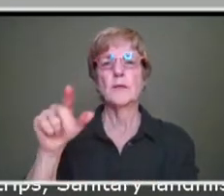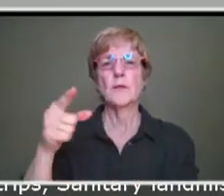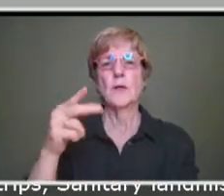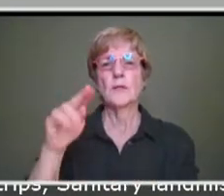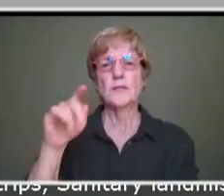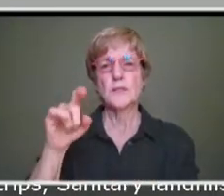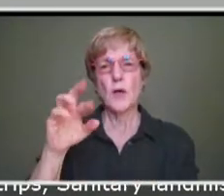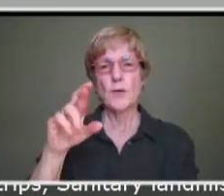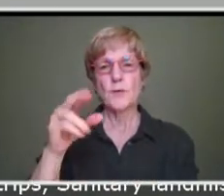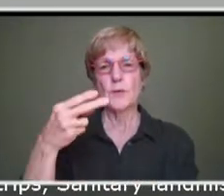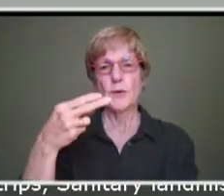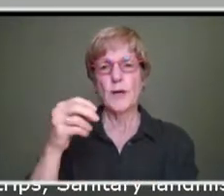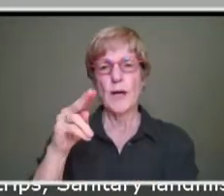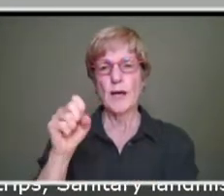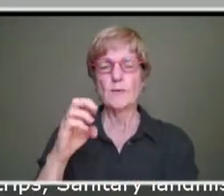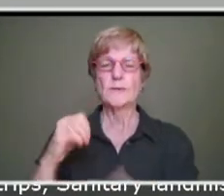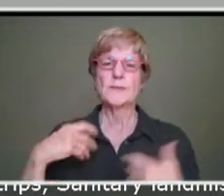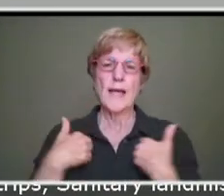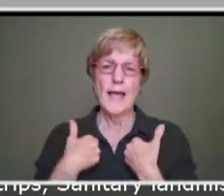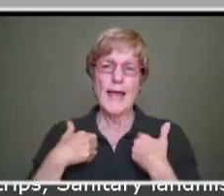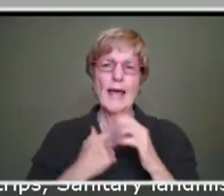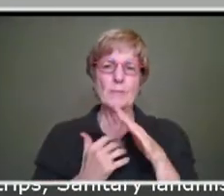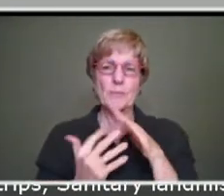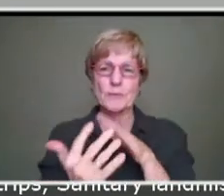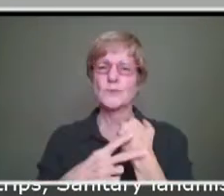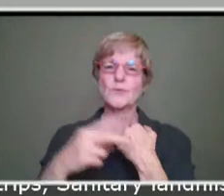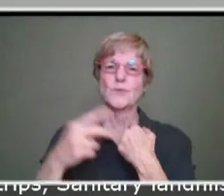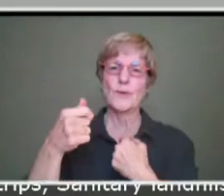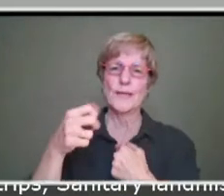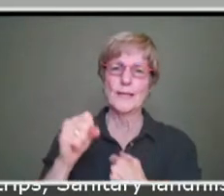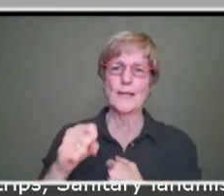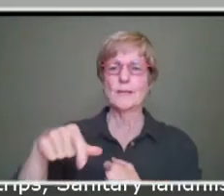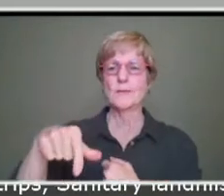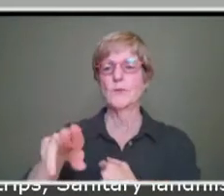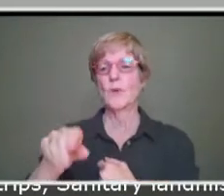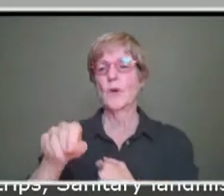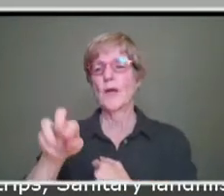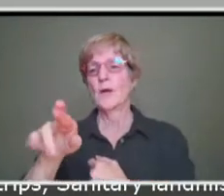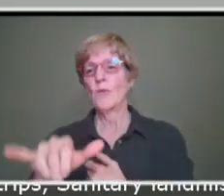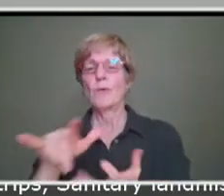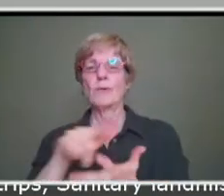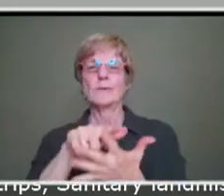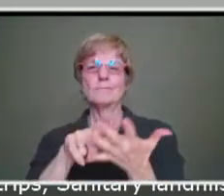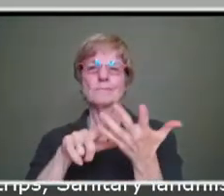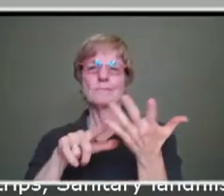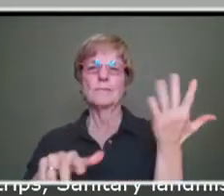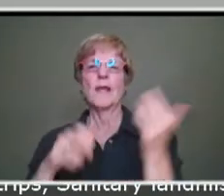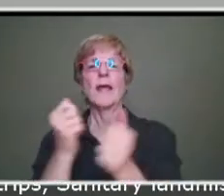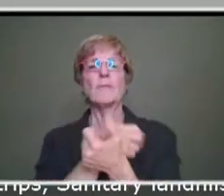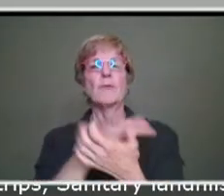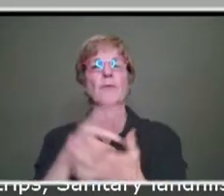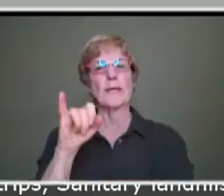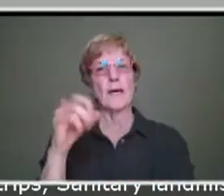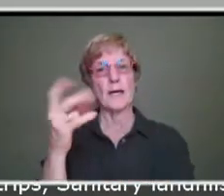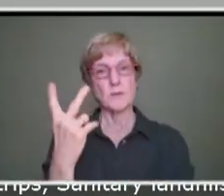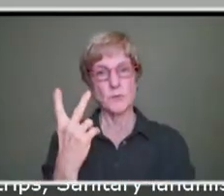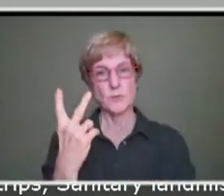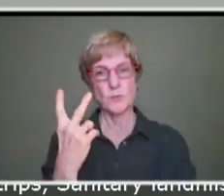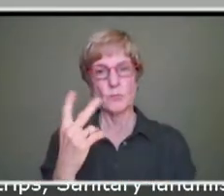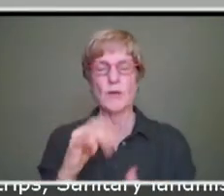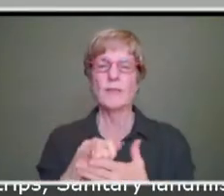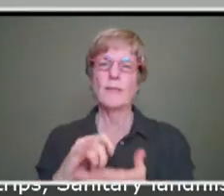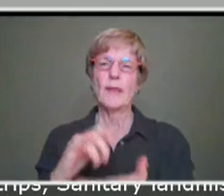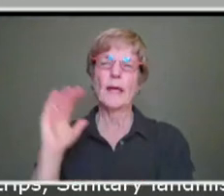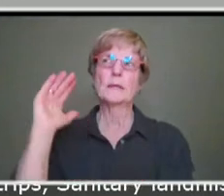commercial Outdoors animal crematoriums automobile rentals and service stations et cetera all the things that we find in I2 that are a bit